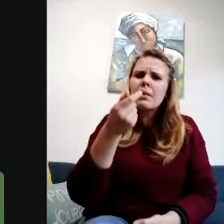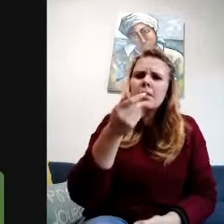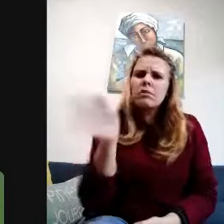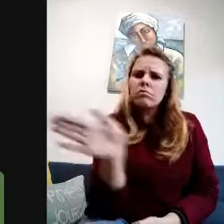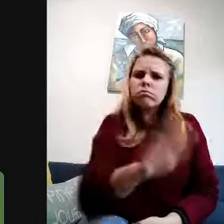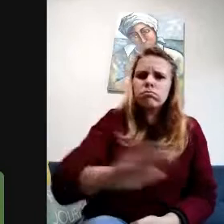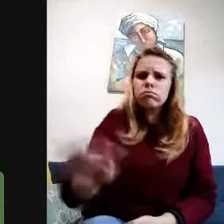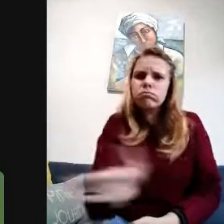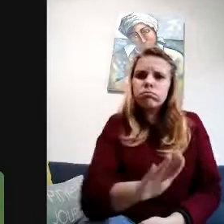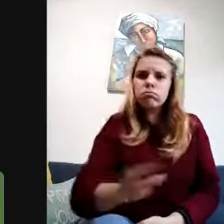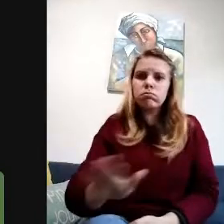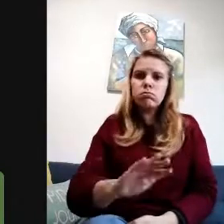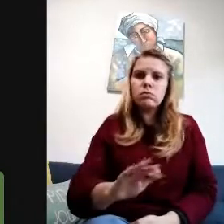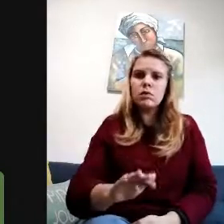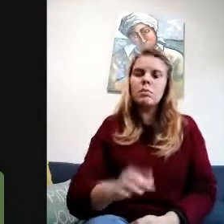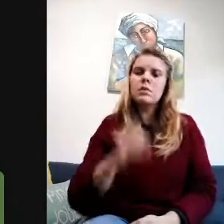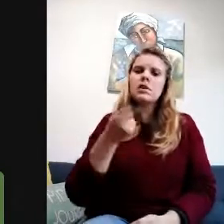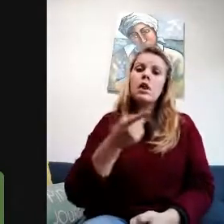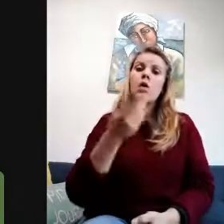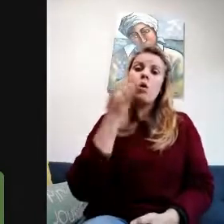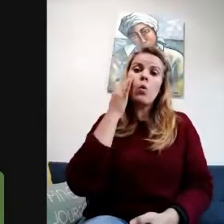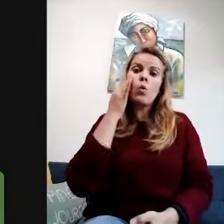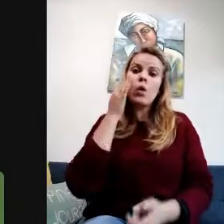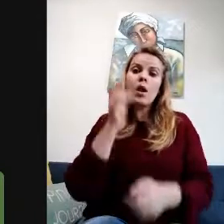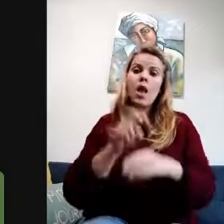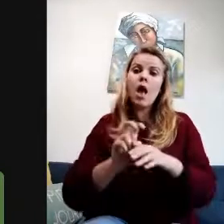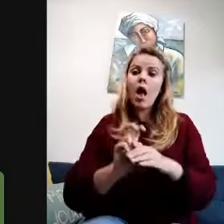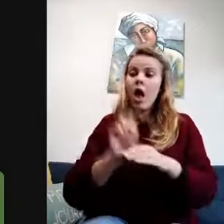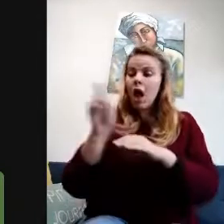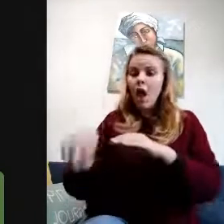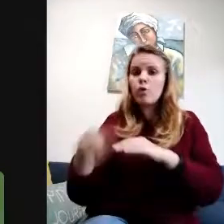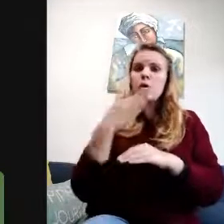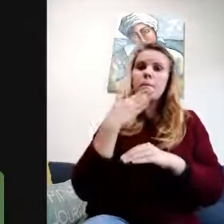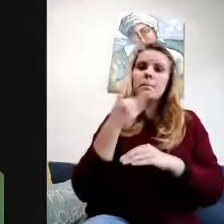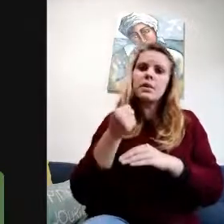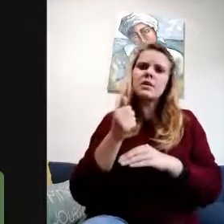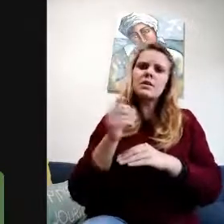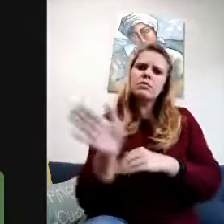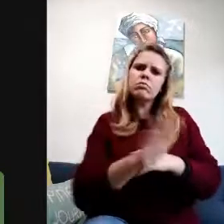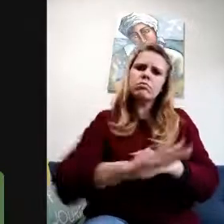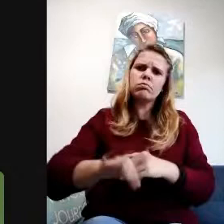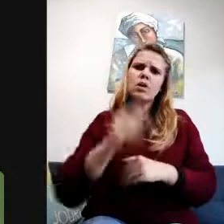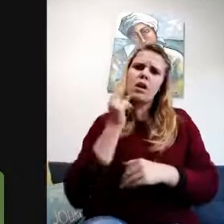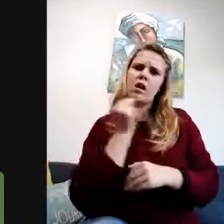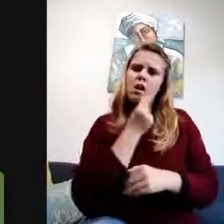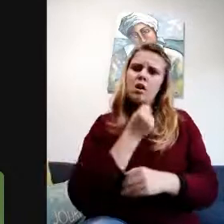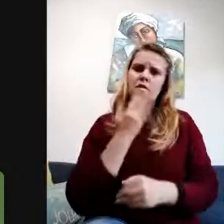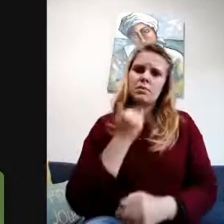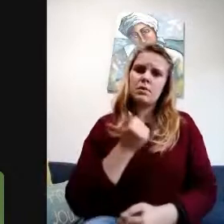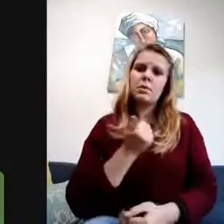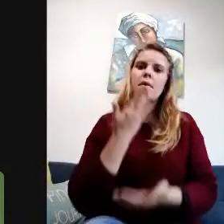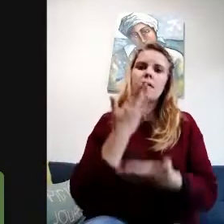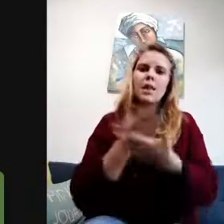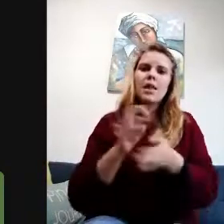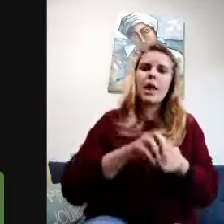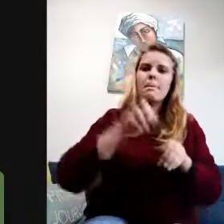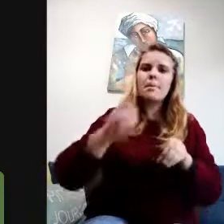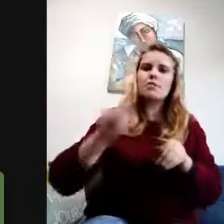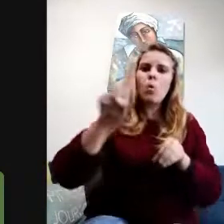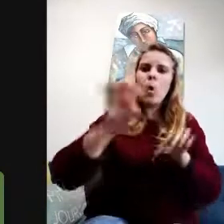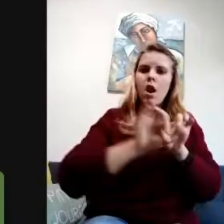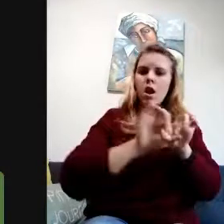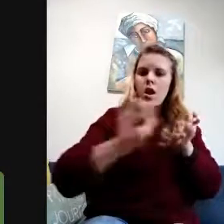bunker in a decent shape when they get out, but they're allowed to place 1 club length. The other on-course